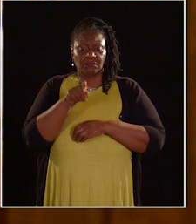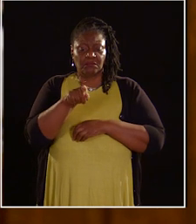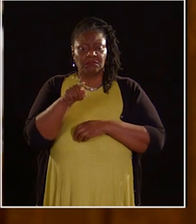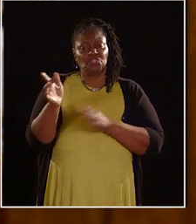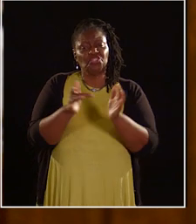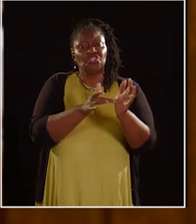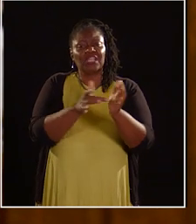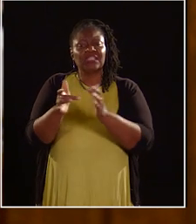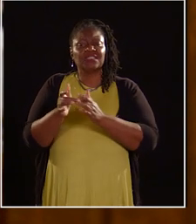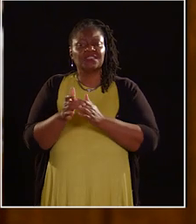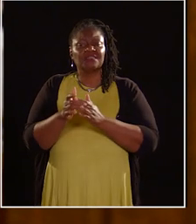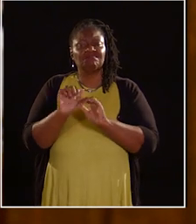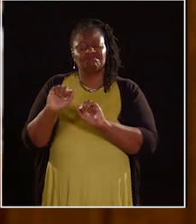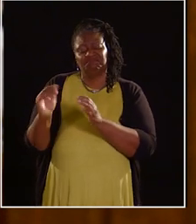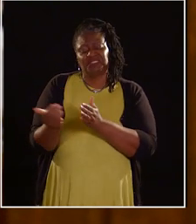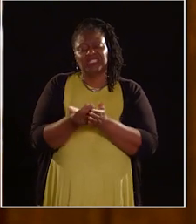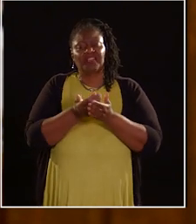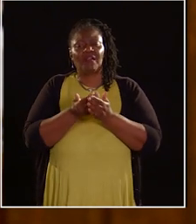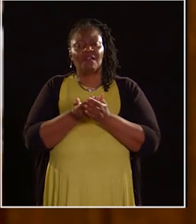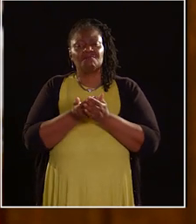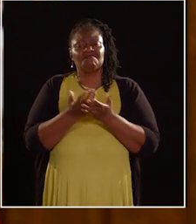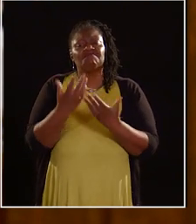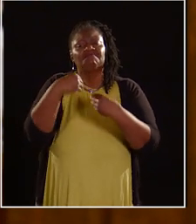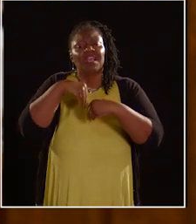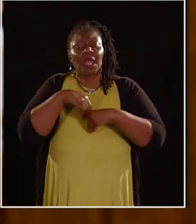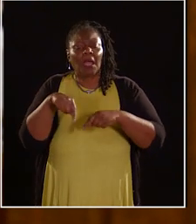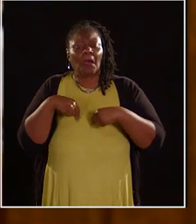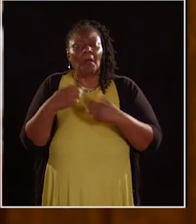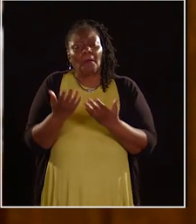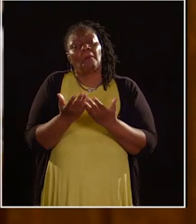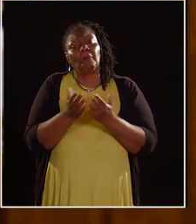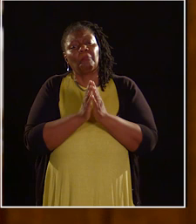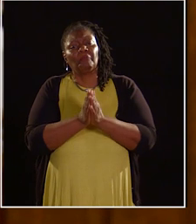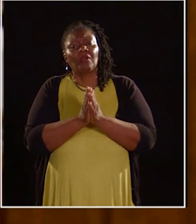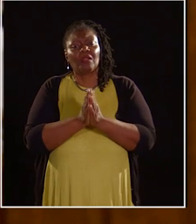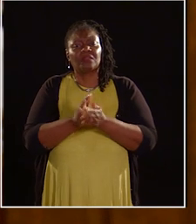Jesus, Saviour, hear our prayer.